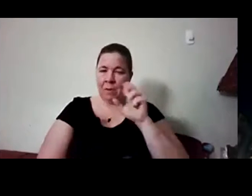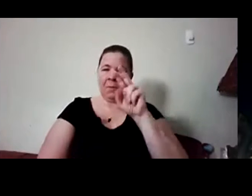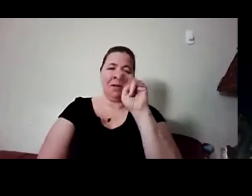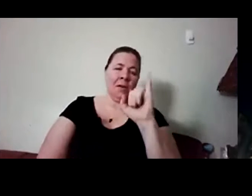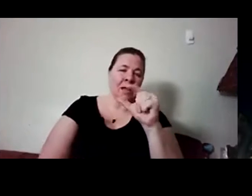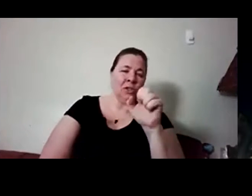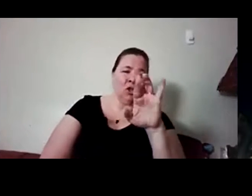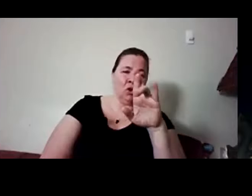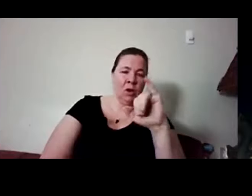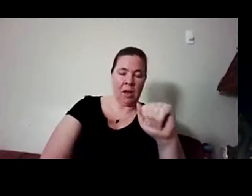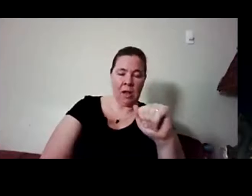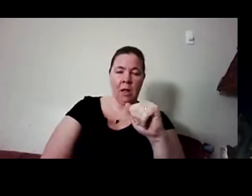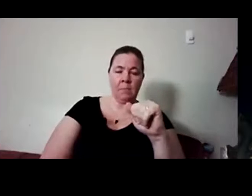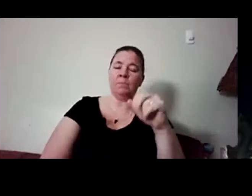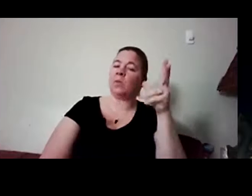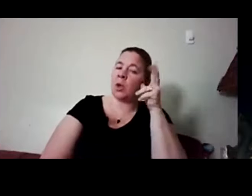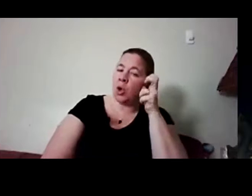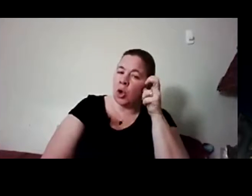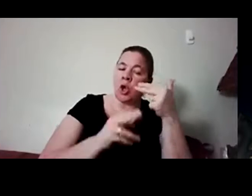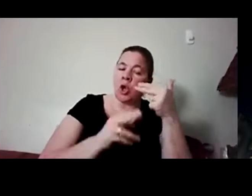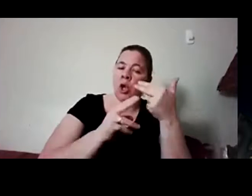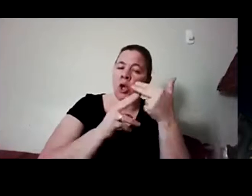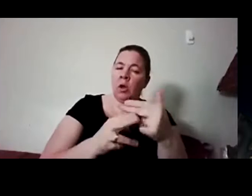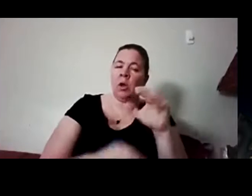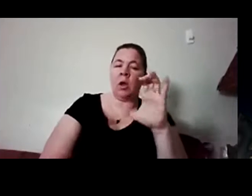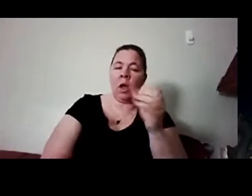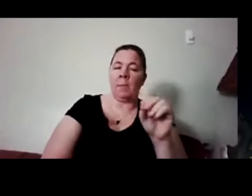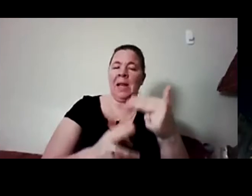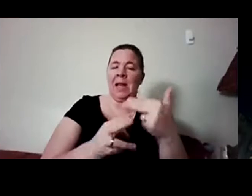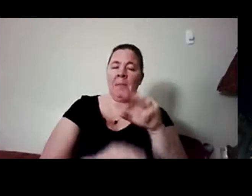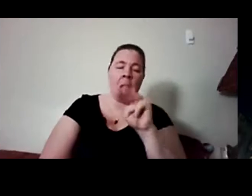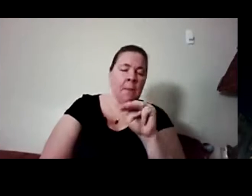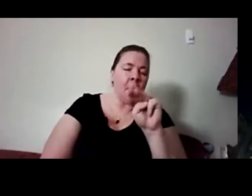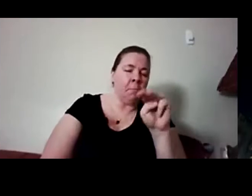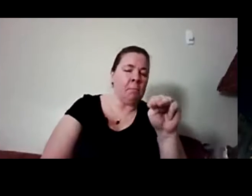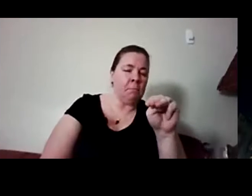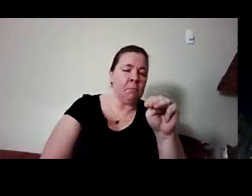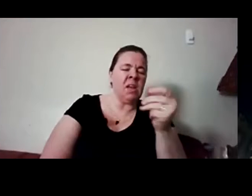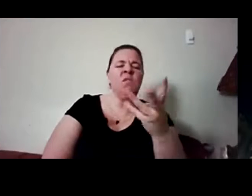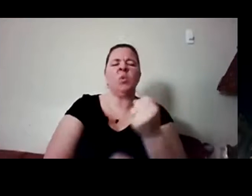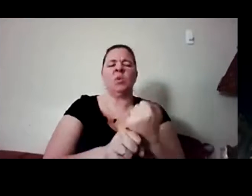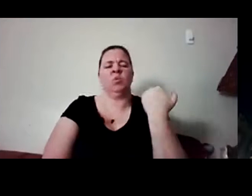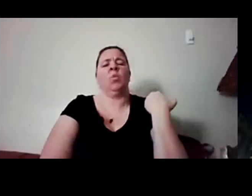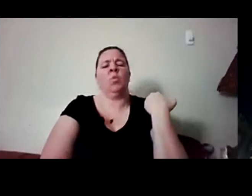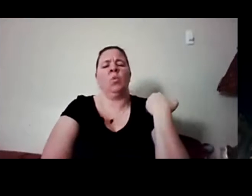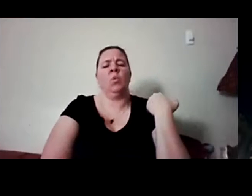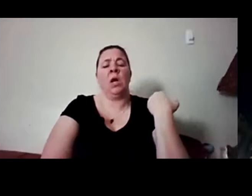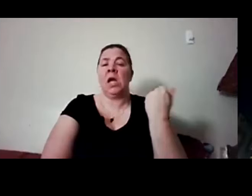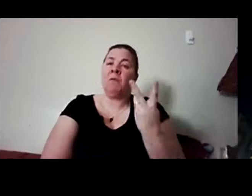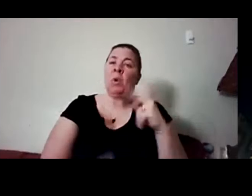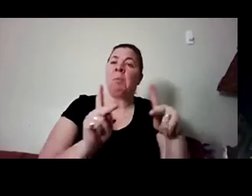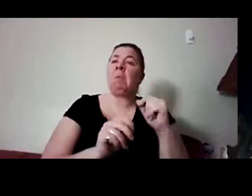heard of a company called MMM. Came a few years back. A few people made